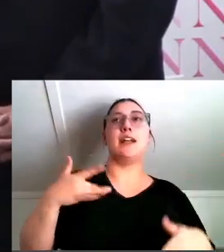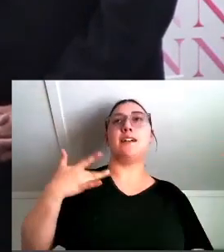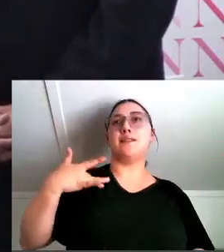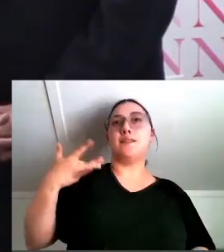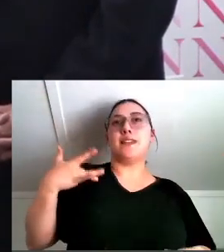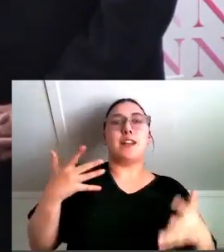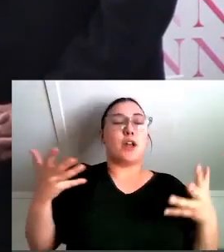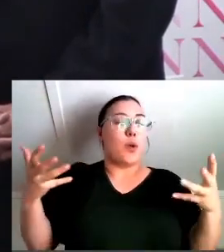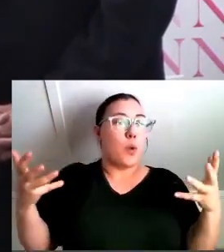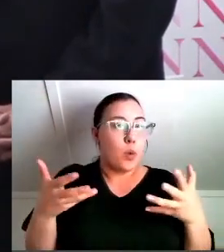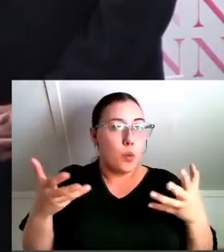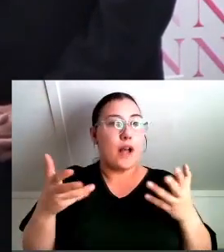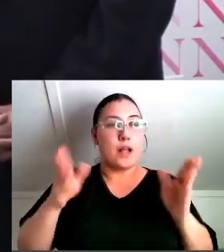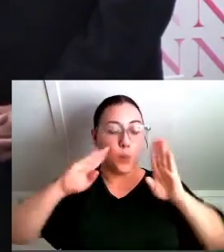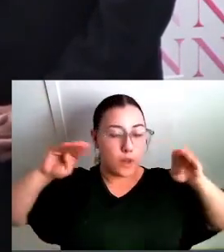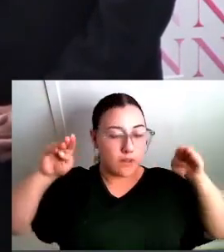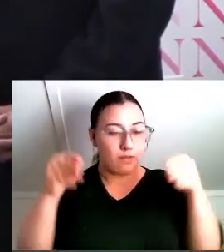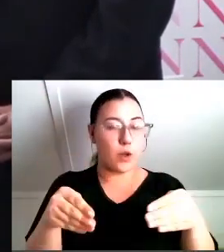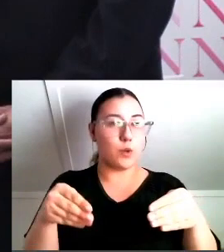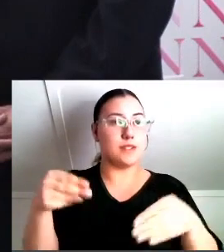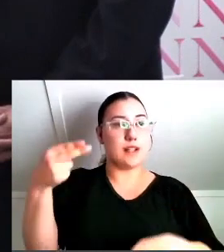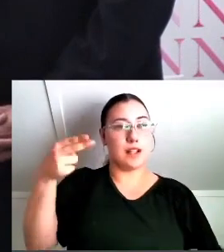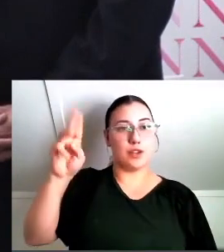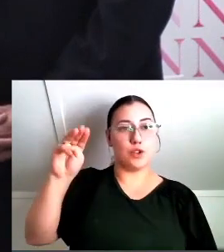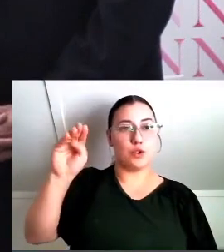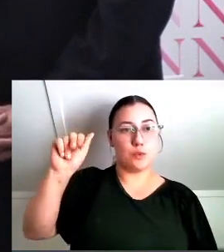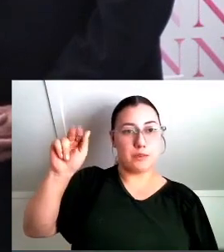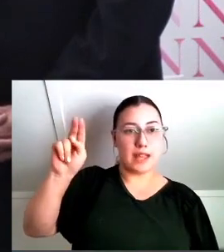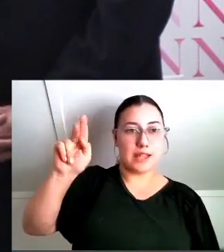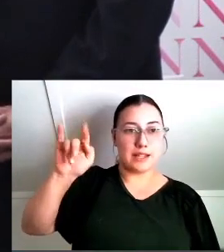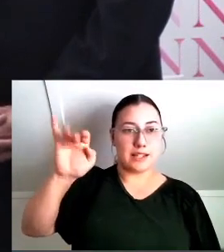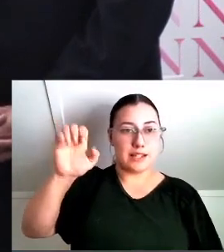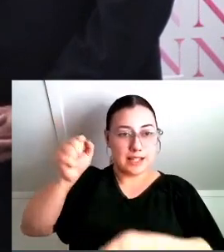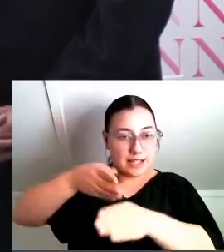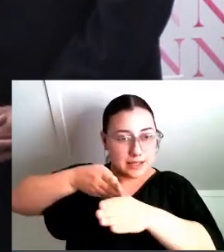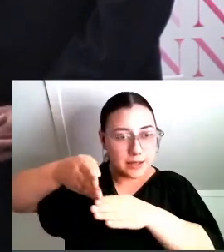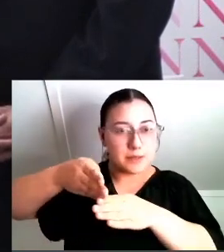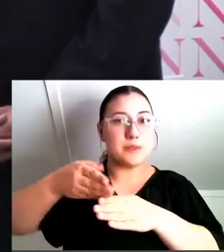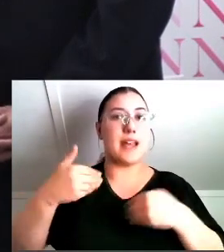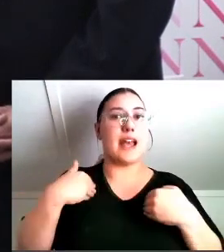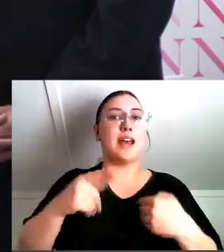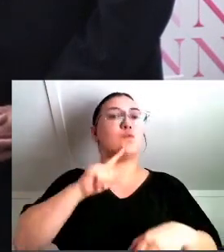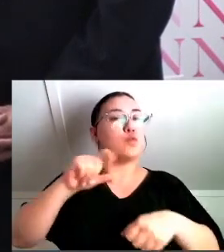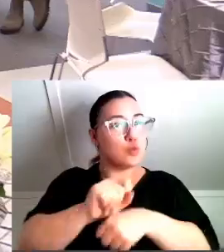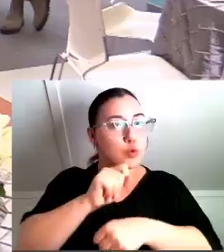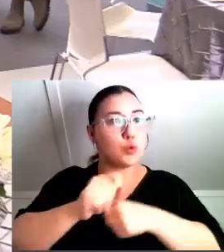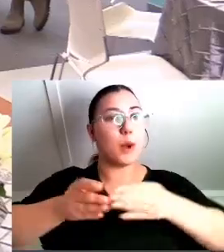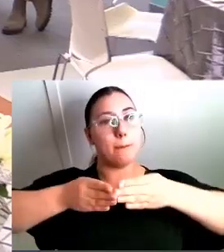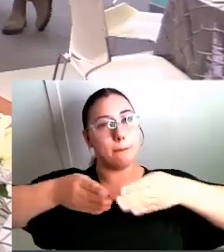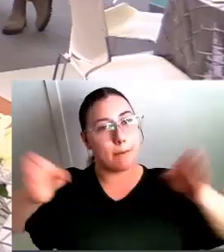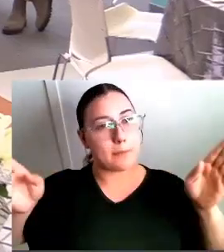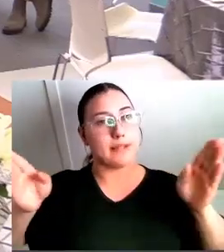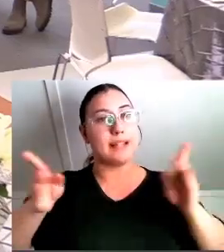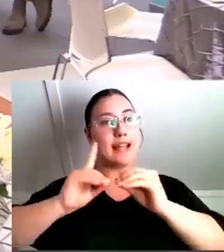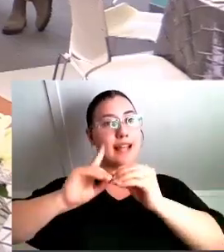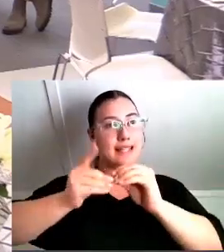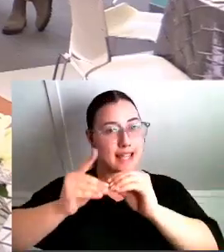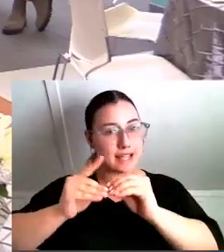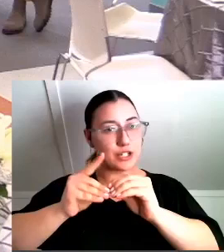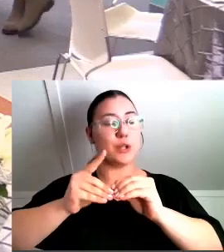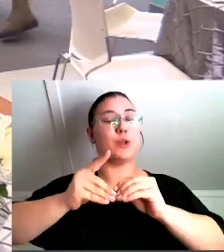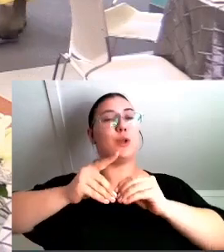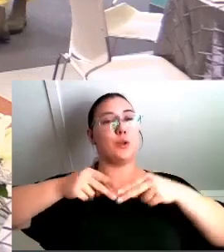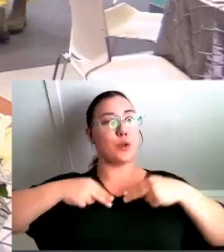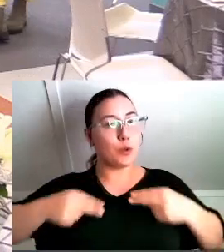humanities in order to really have truly public, truly digital humanities that have a very strong grounding